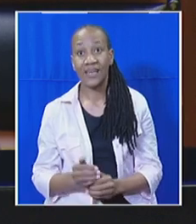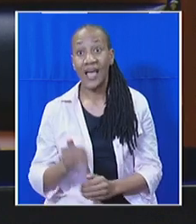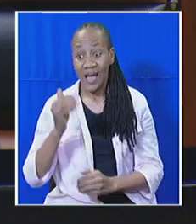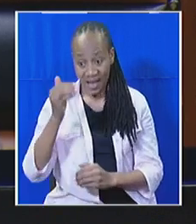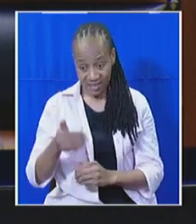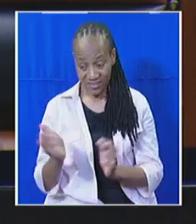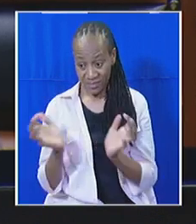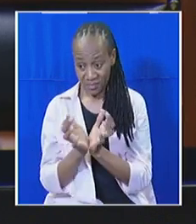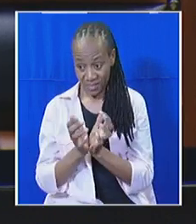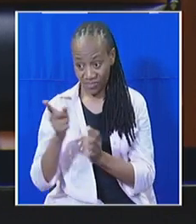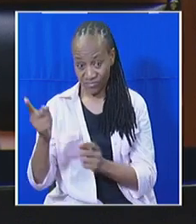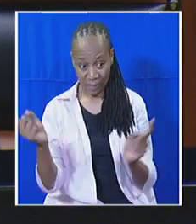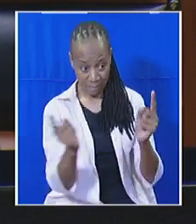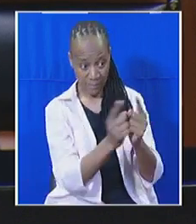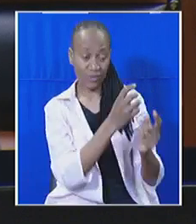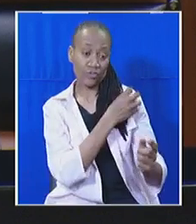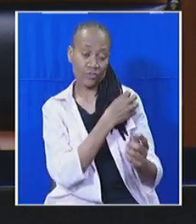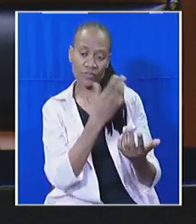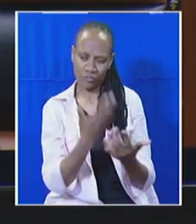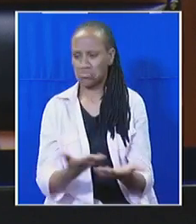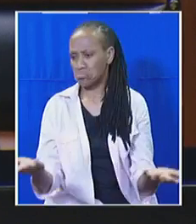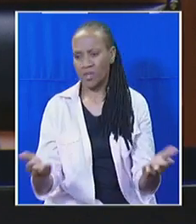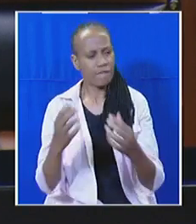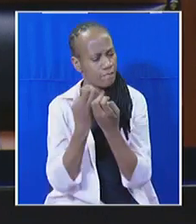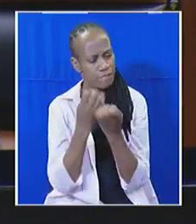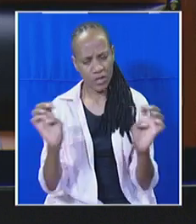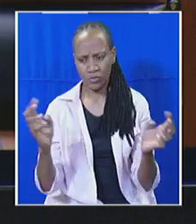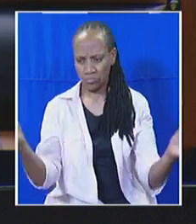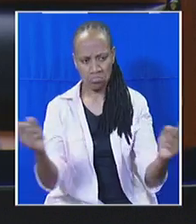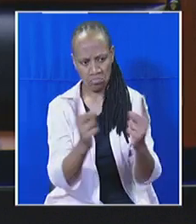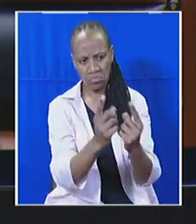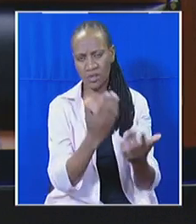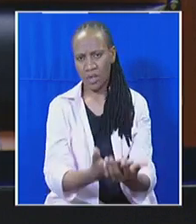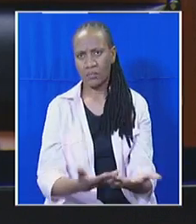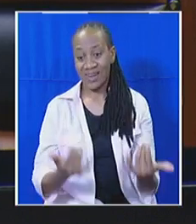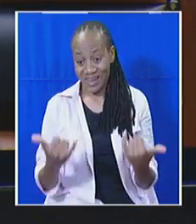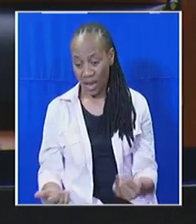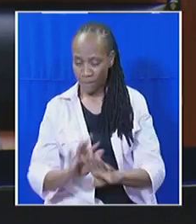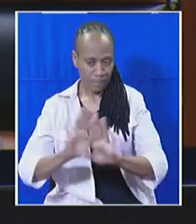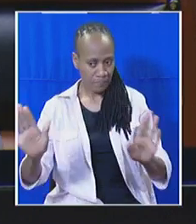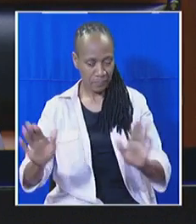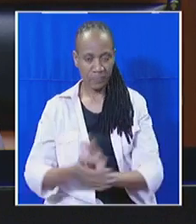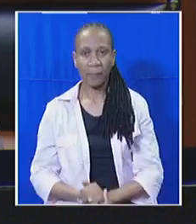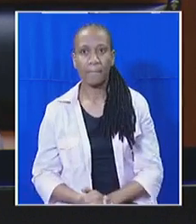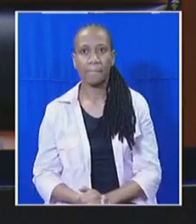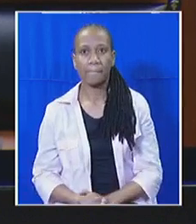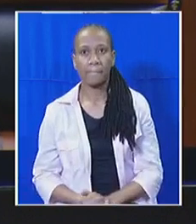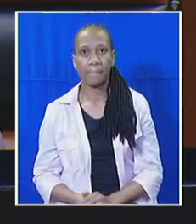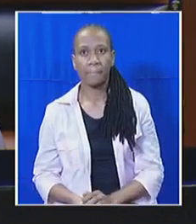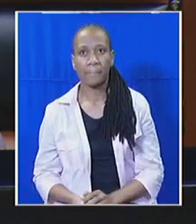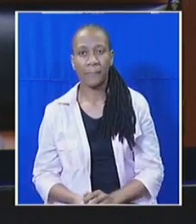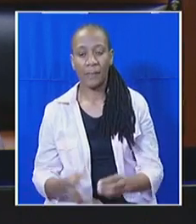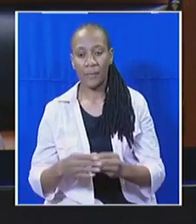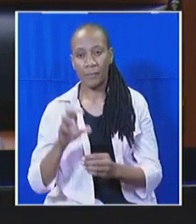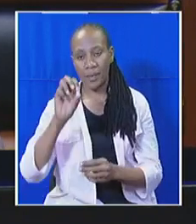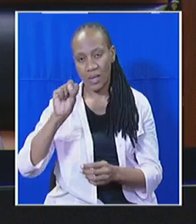this process. Okay. You can. She's at liberty to talk to you. Okay, fine. Thank you very much. Honorable